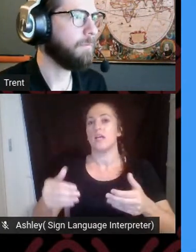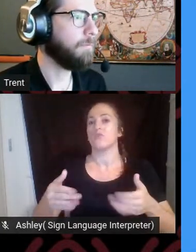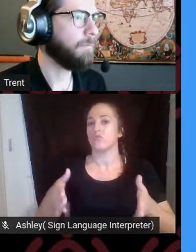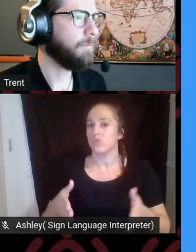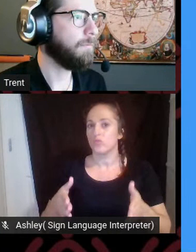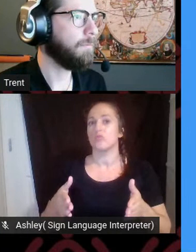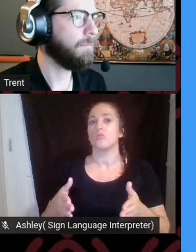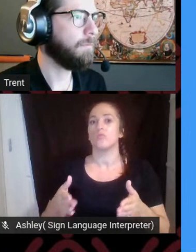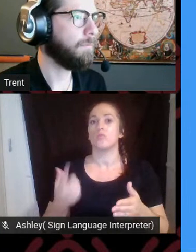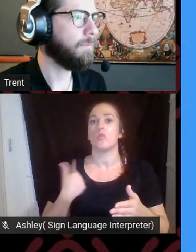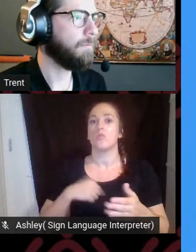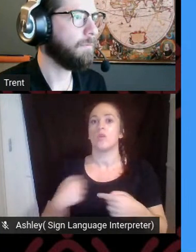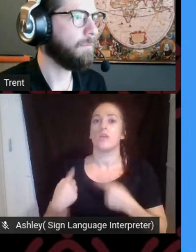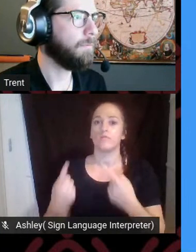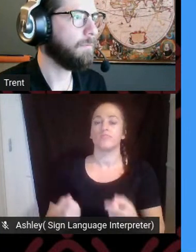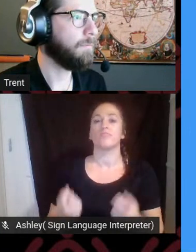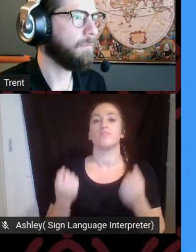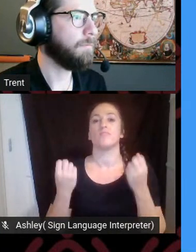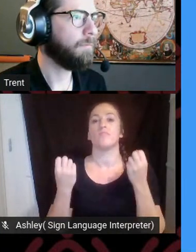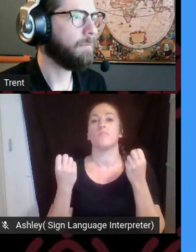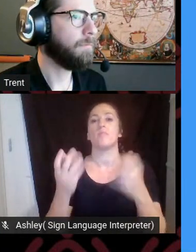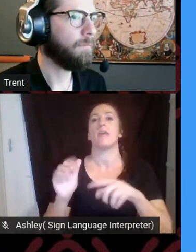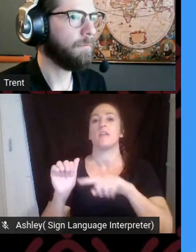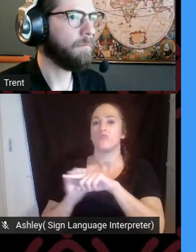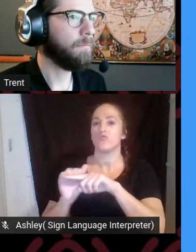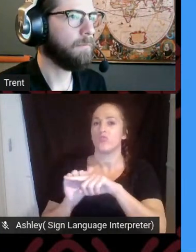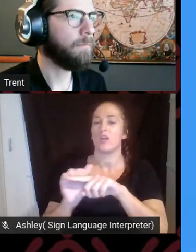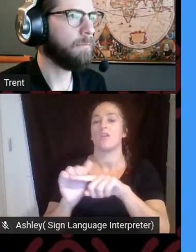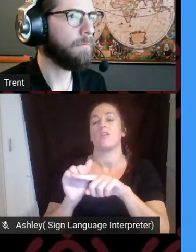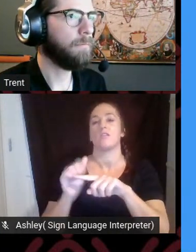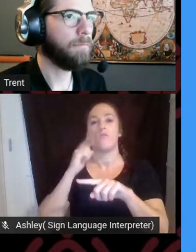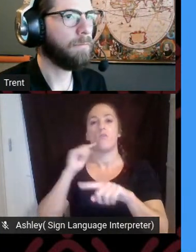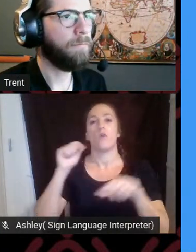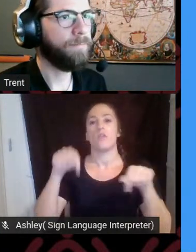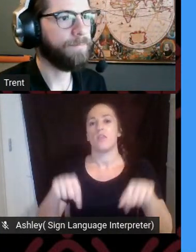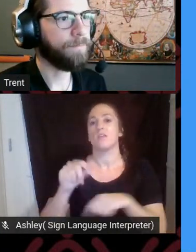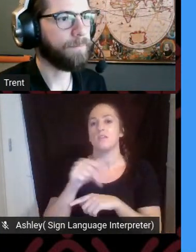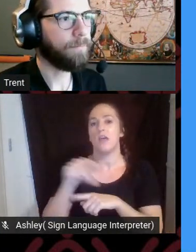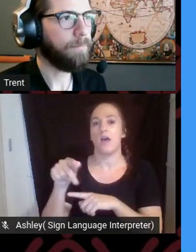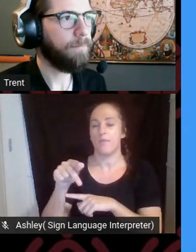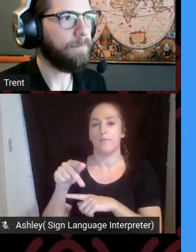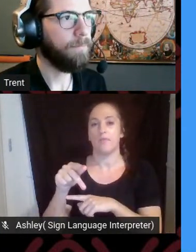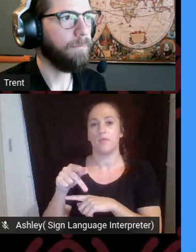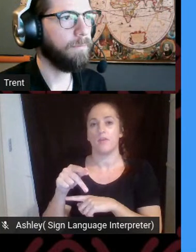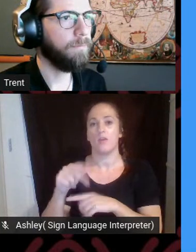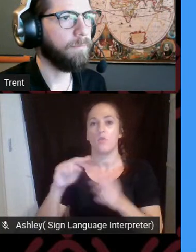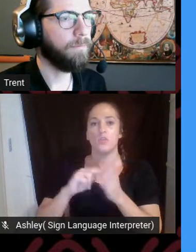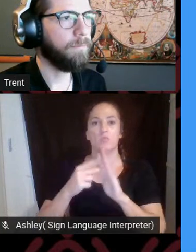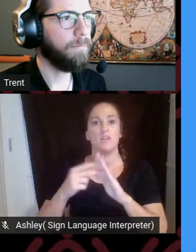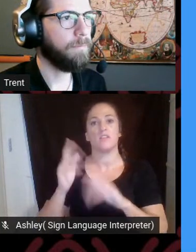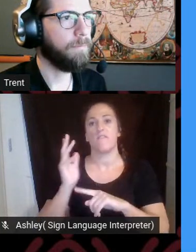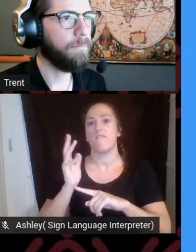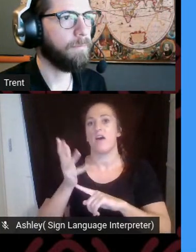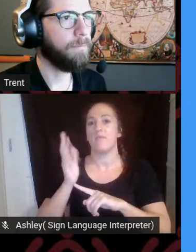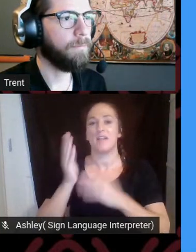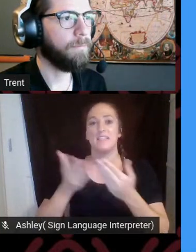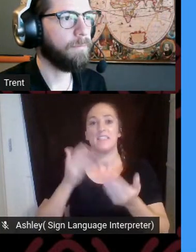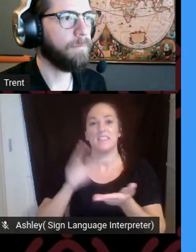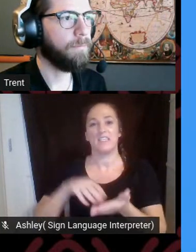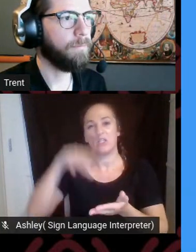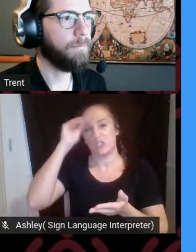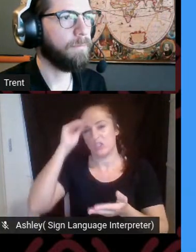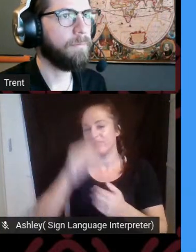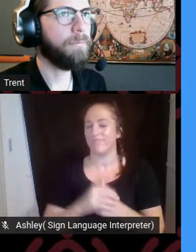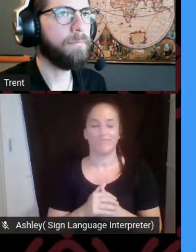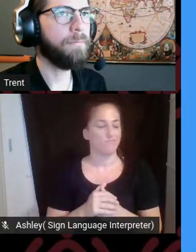multiple trainings on this application because it is not just a quick overview 5-minute application. So I just want to